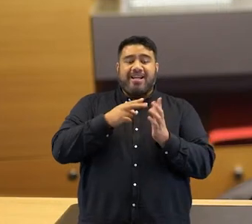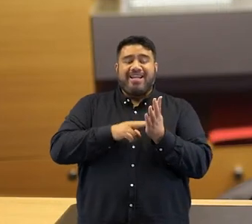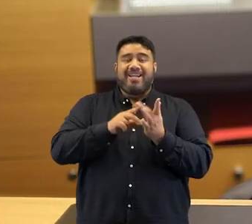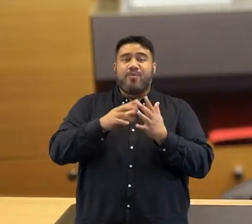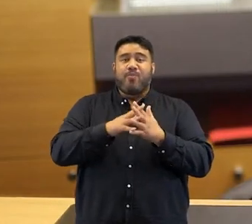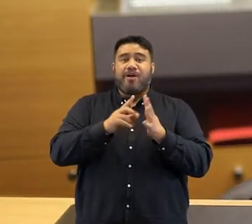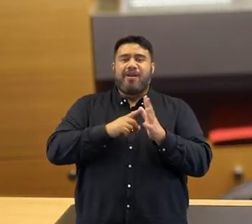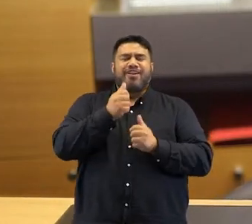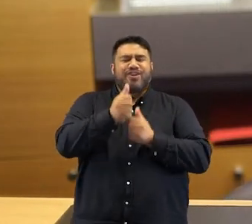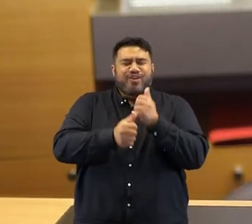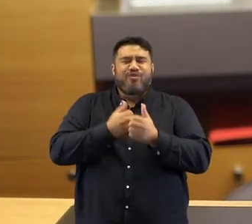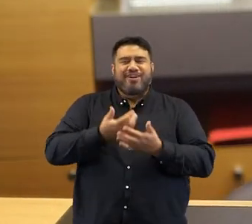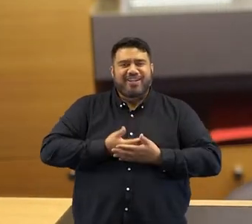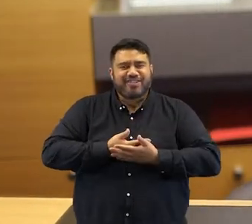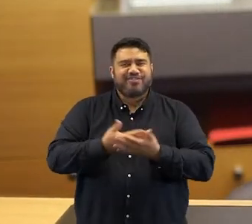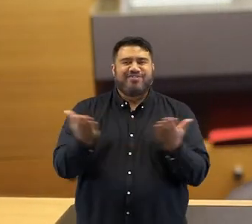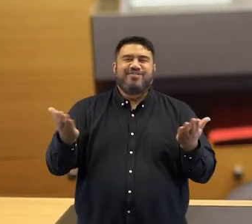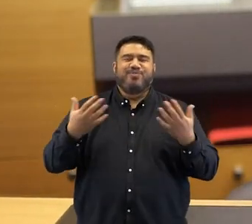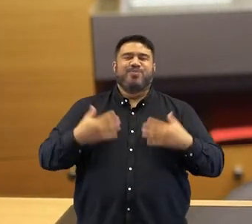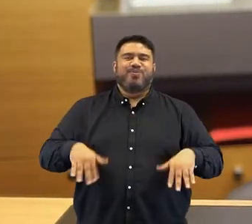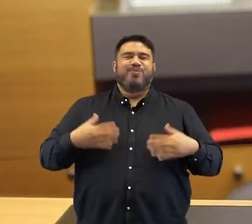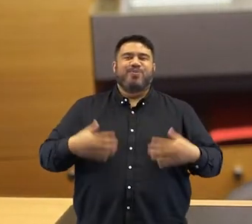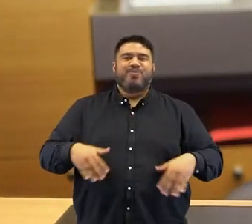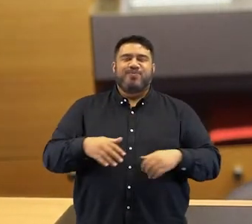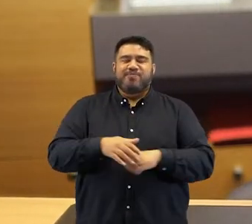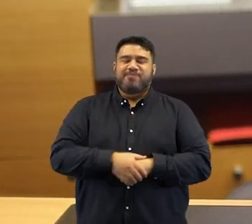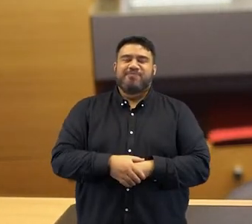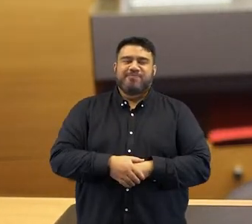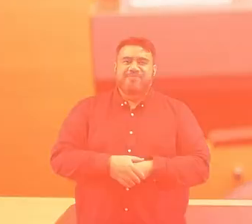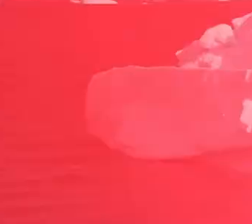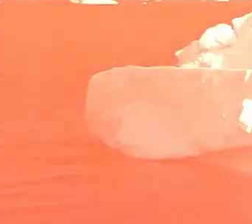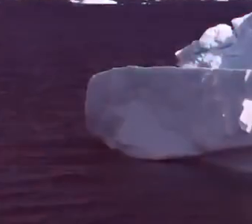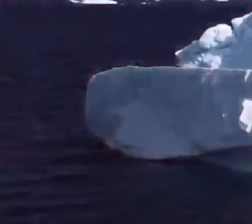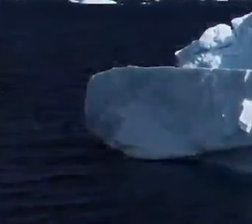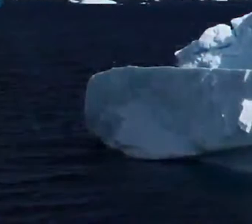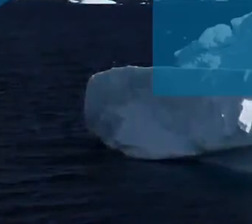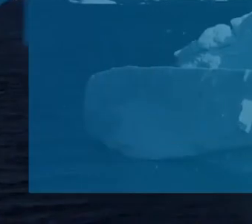NIWA. Congratulations to you all. This is a massive team effort.